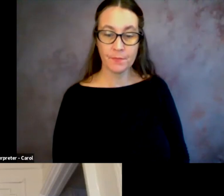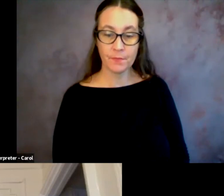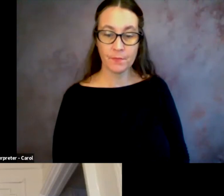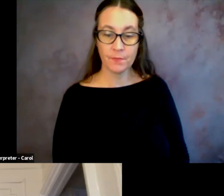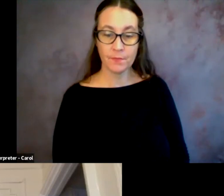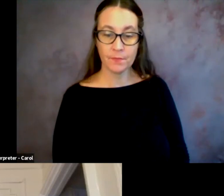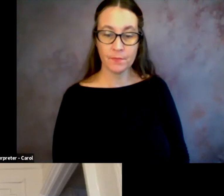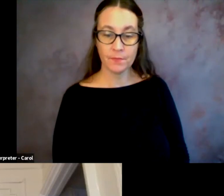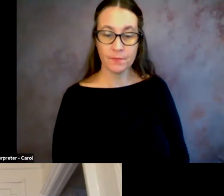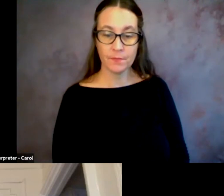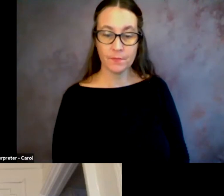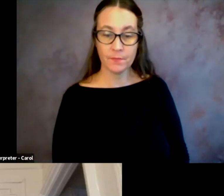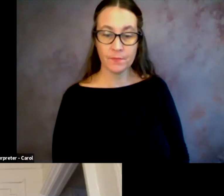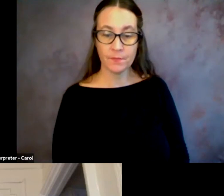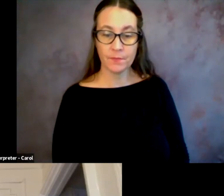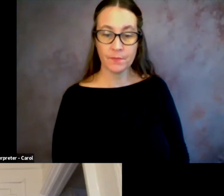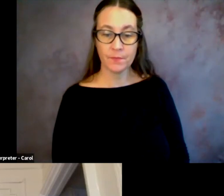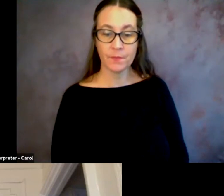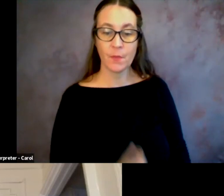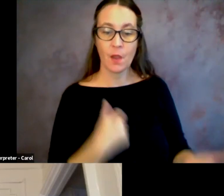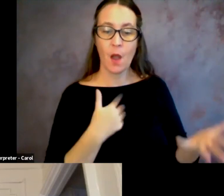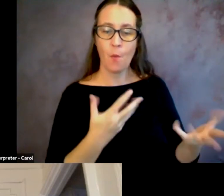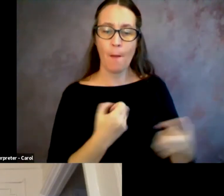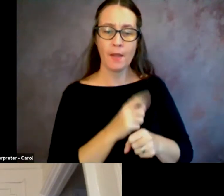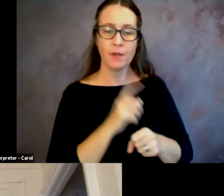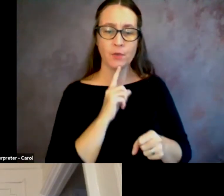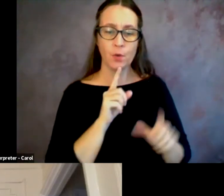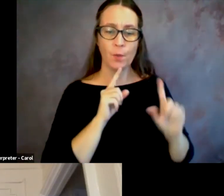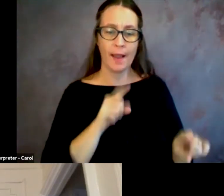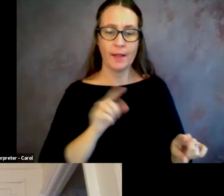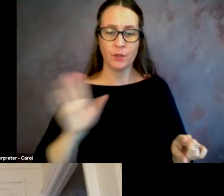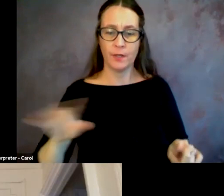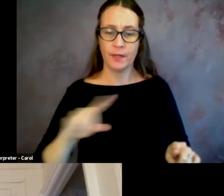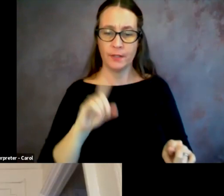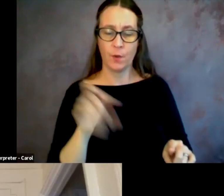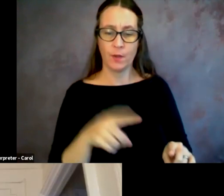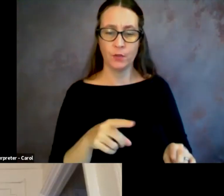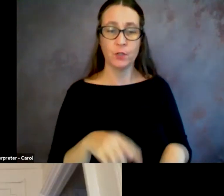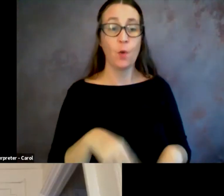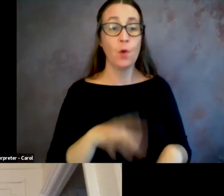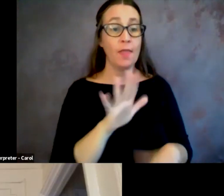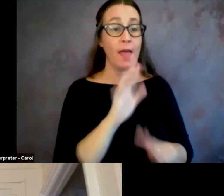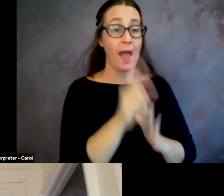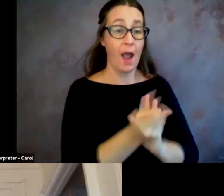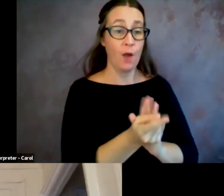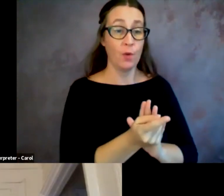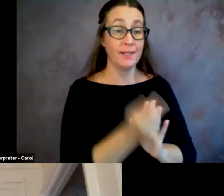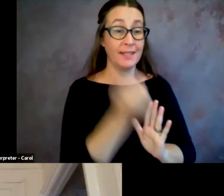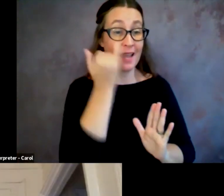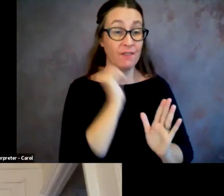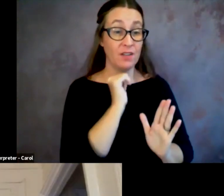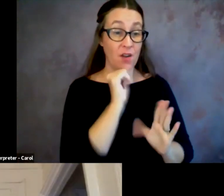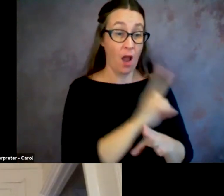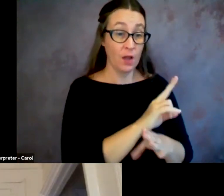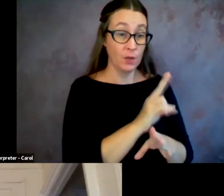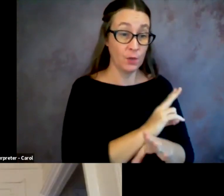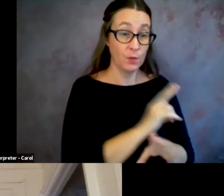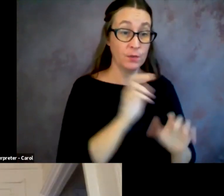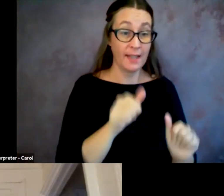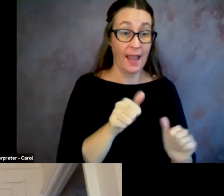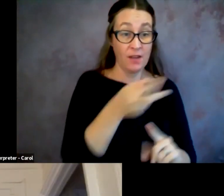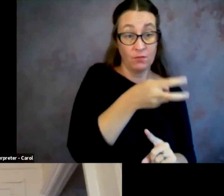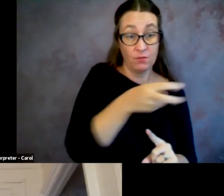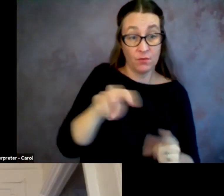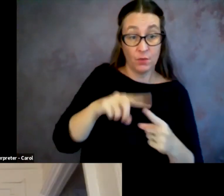we did not answer this question. The 2 hours not used in 1 month carry over into the next month?